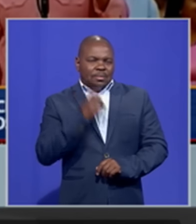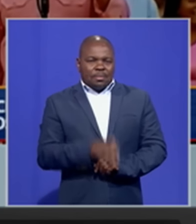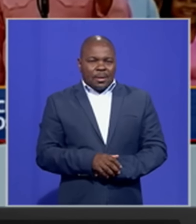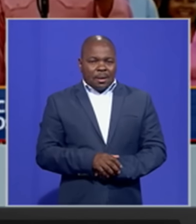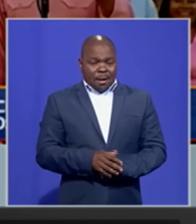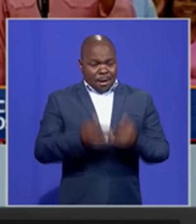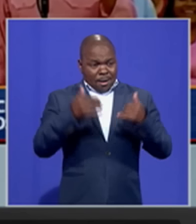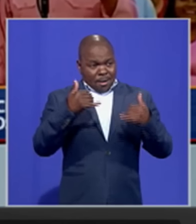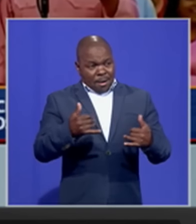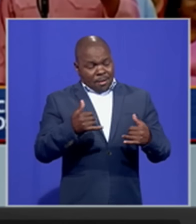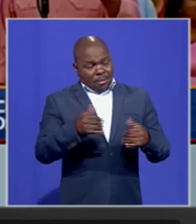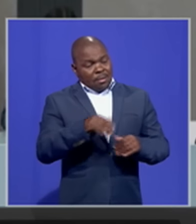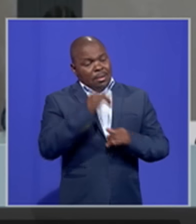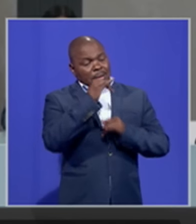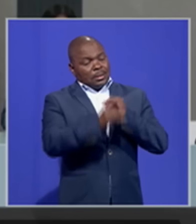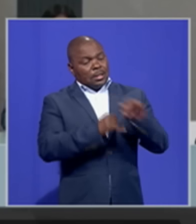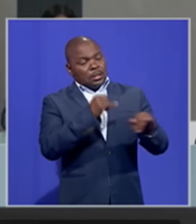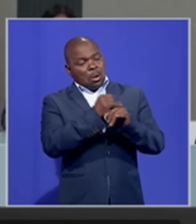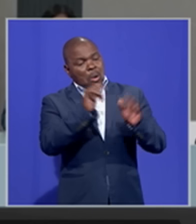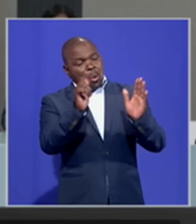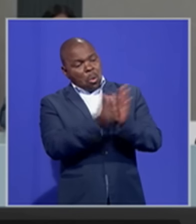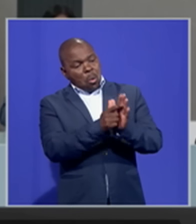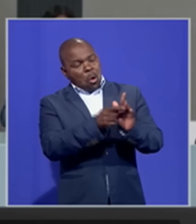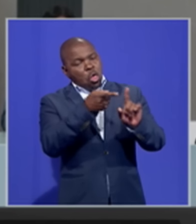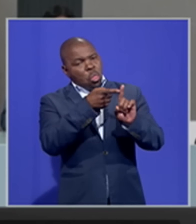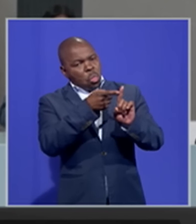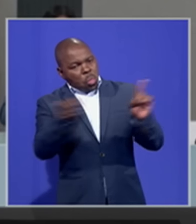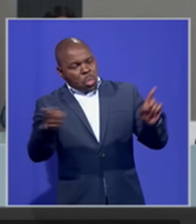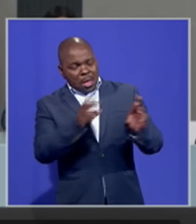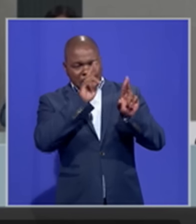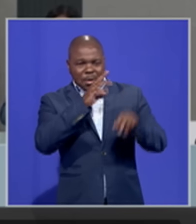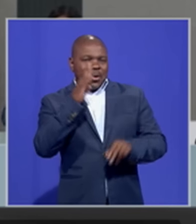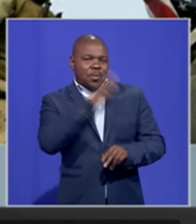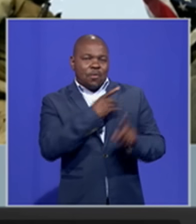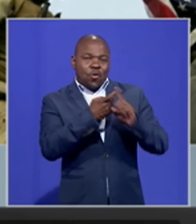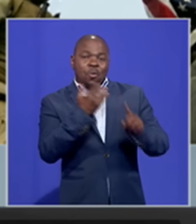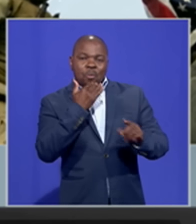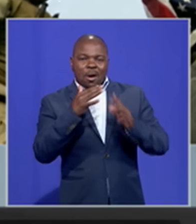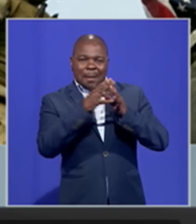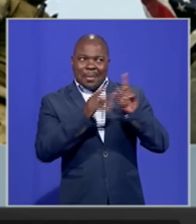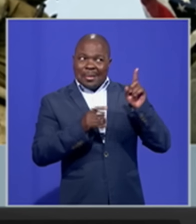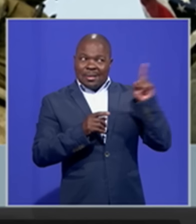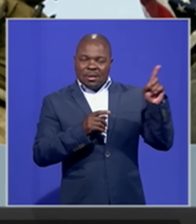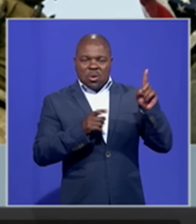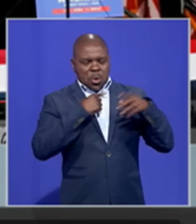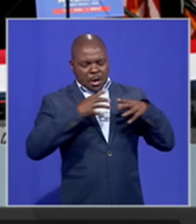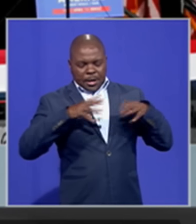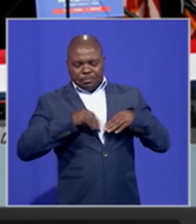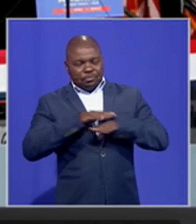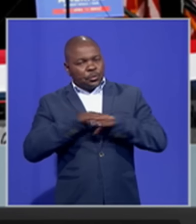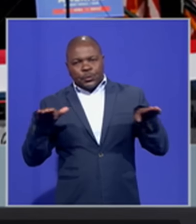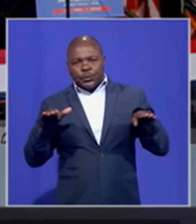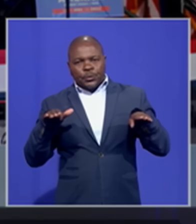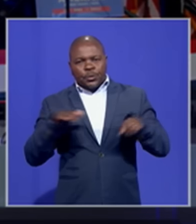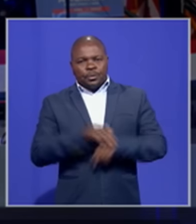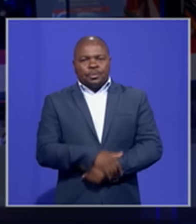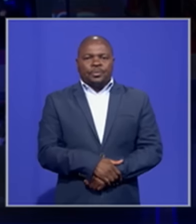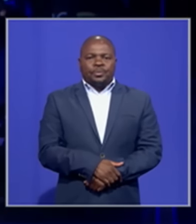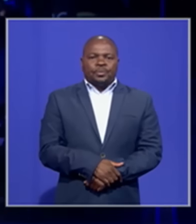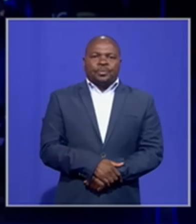this violation of international law and disrespect for international law by the United States is completely unacceptable.